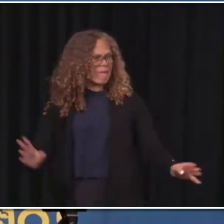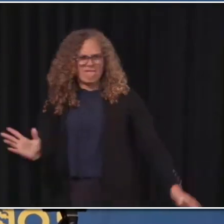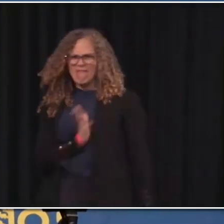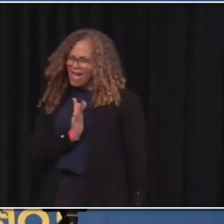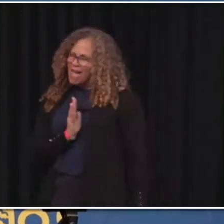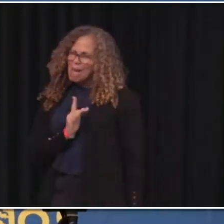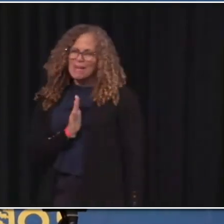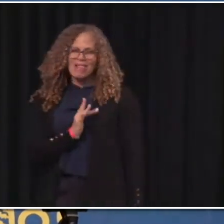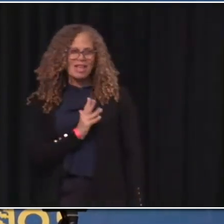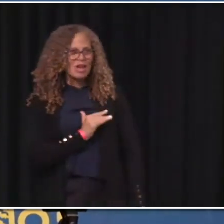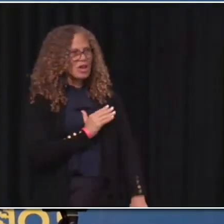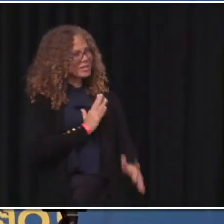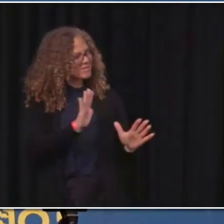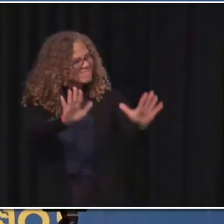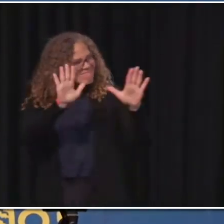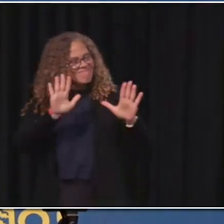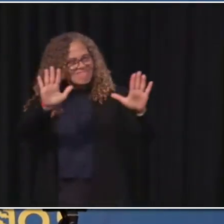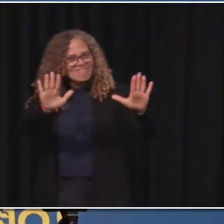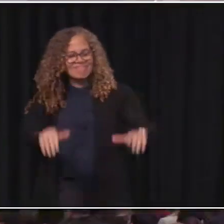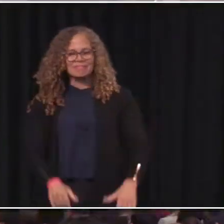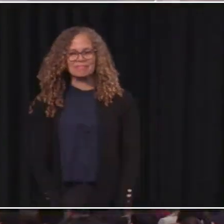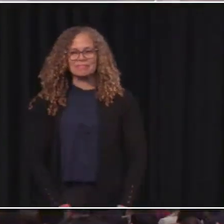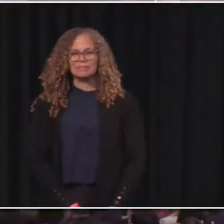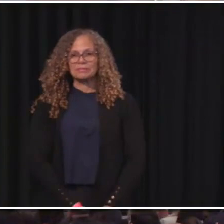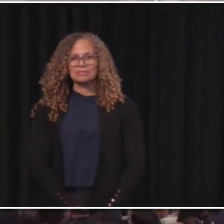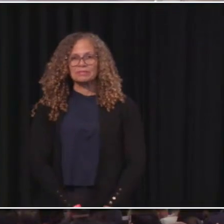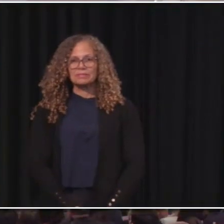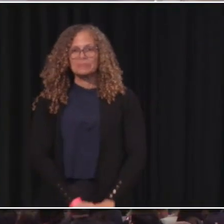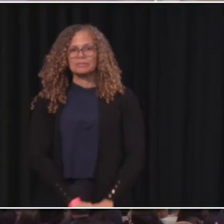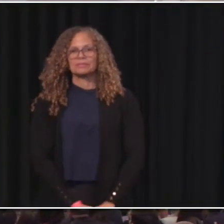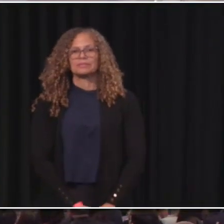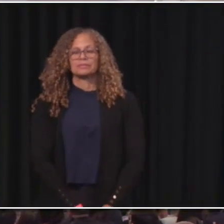fabulous? Wow.